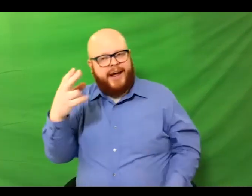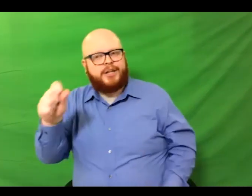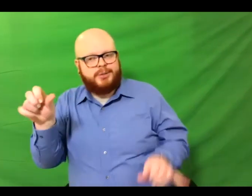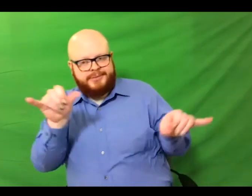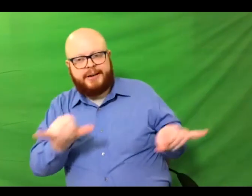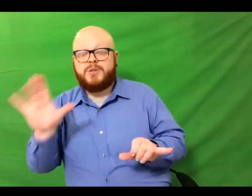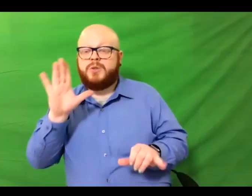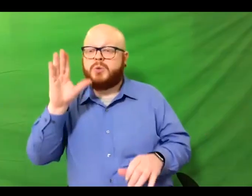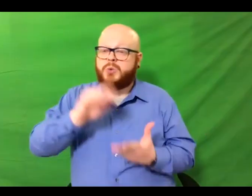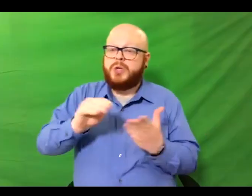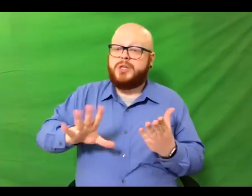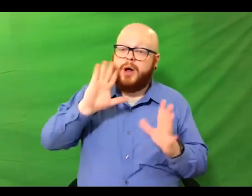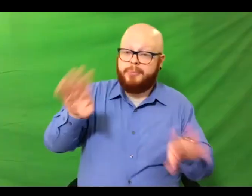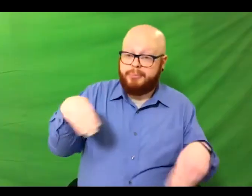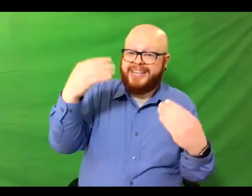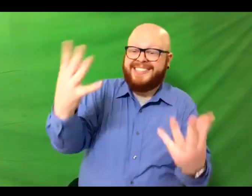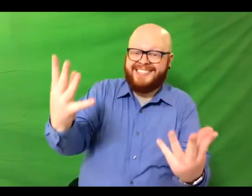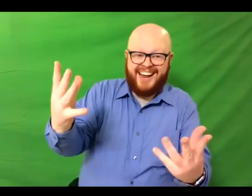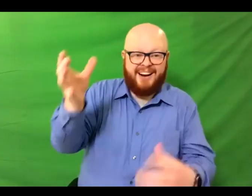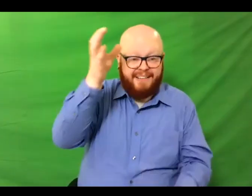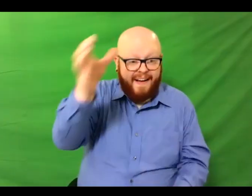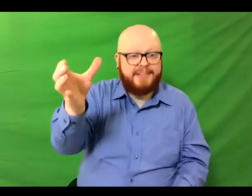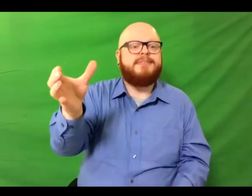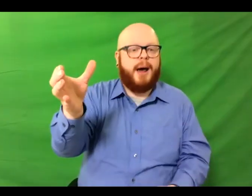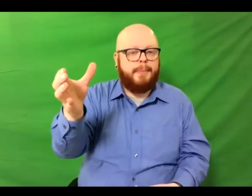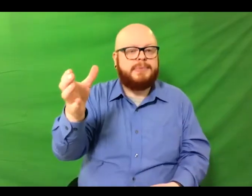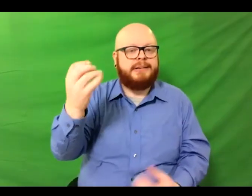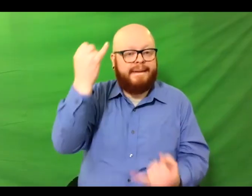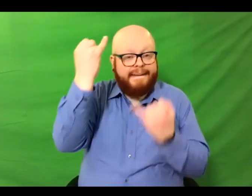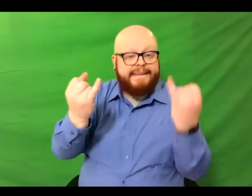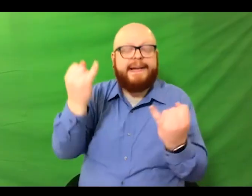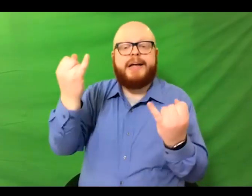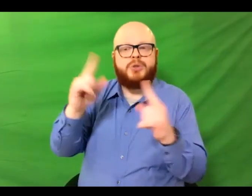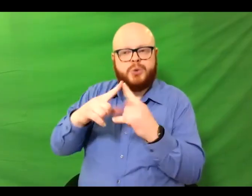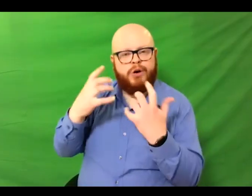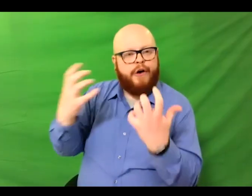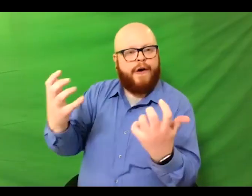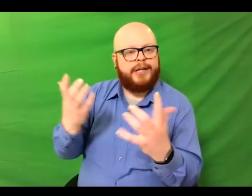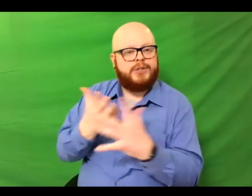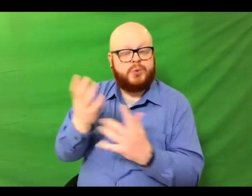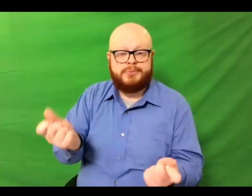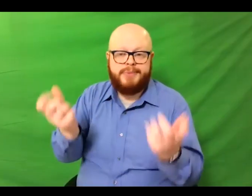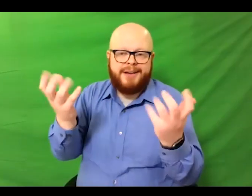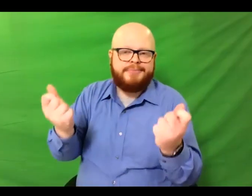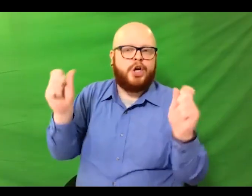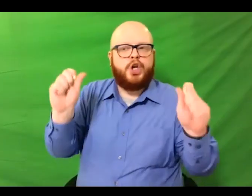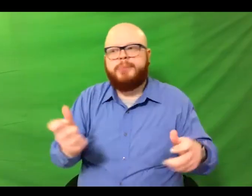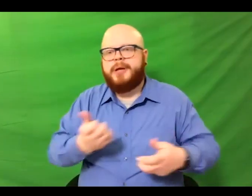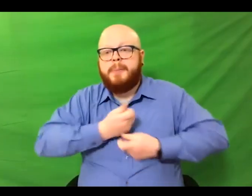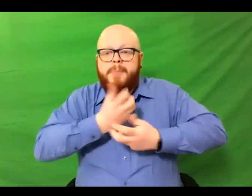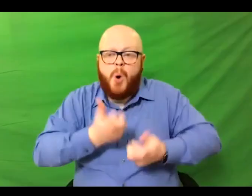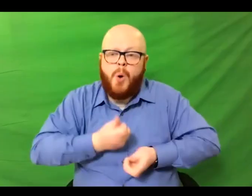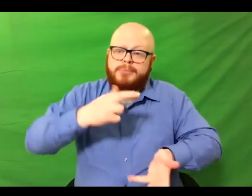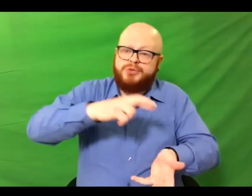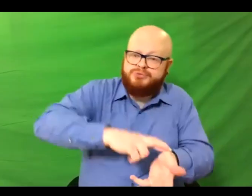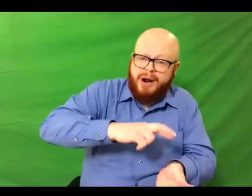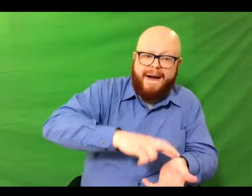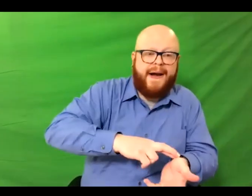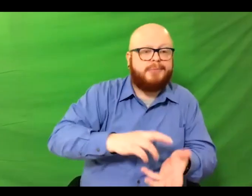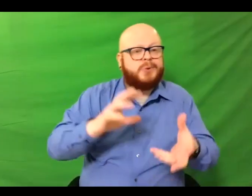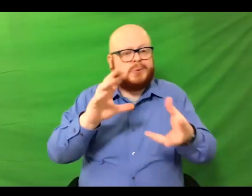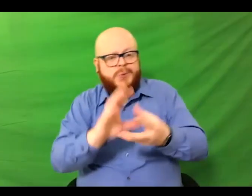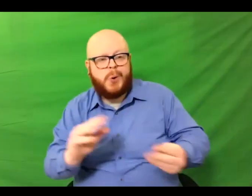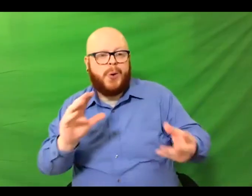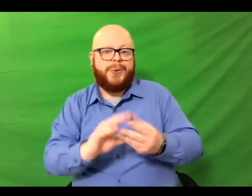ideas to an audience of viewers in American Sign Language. This may be rhymes or short anecdotes or poems using hand shapes. For